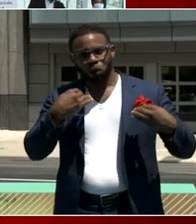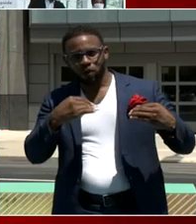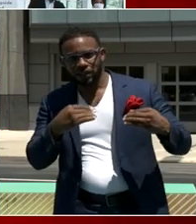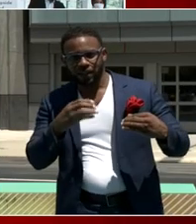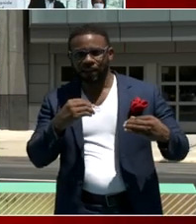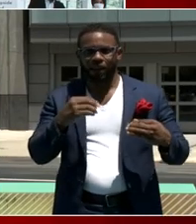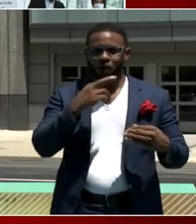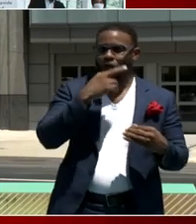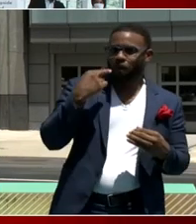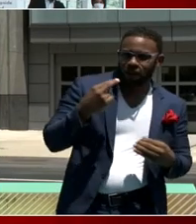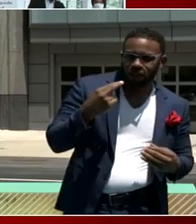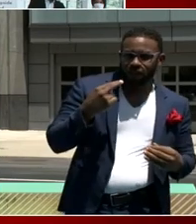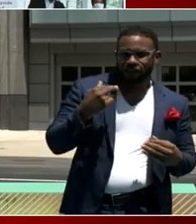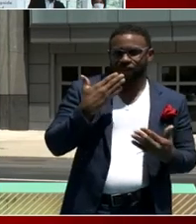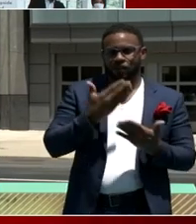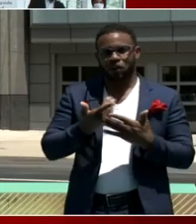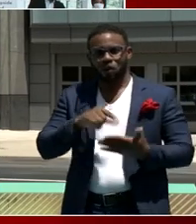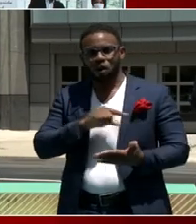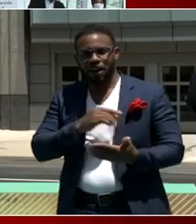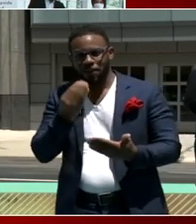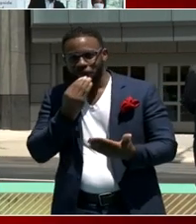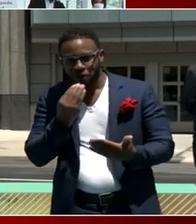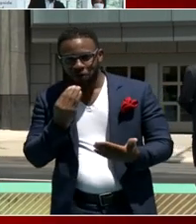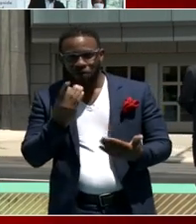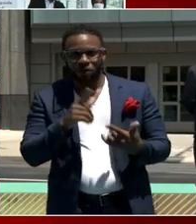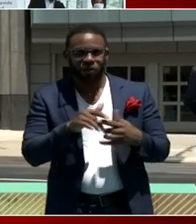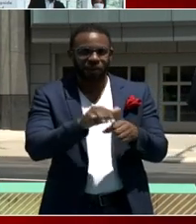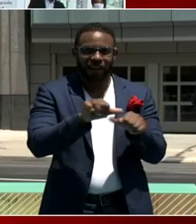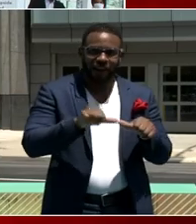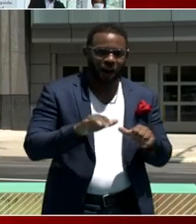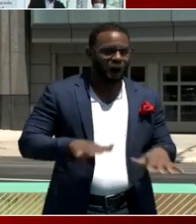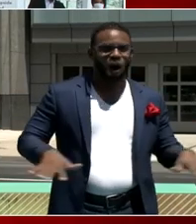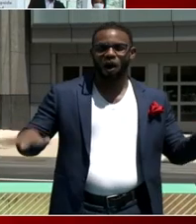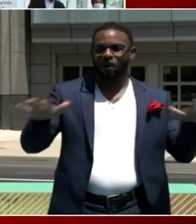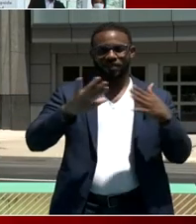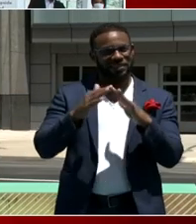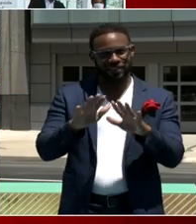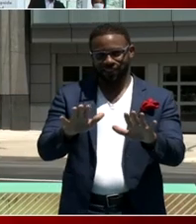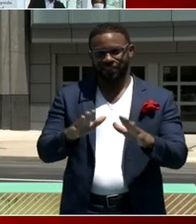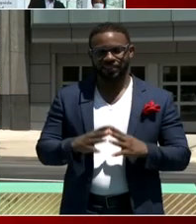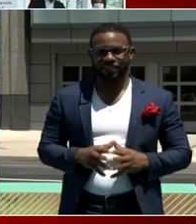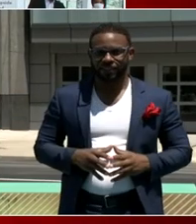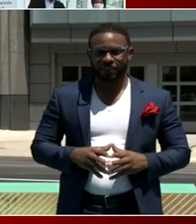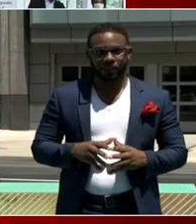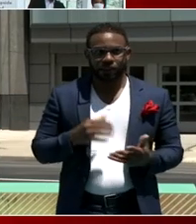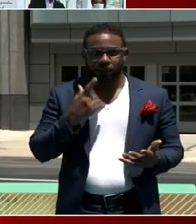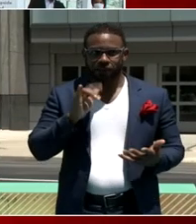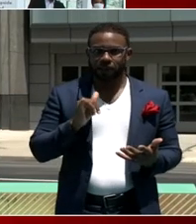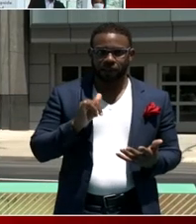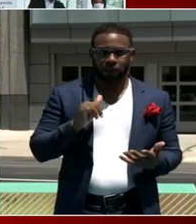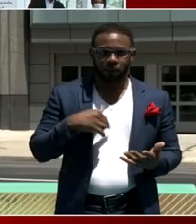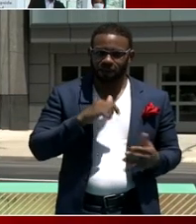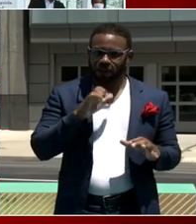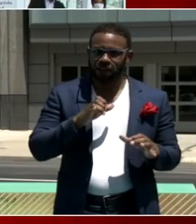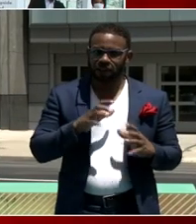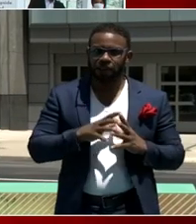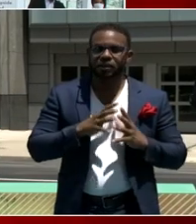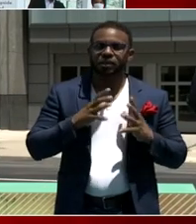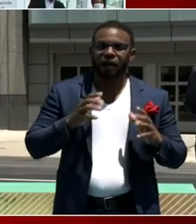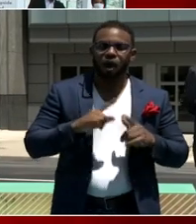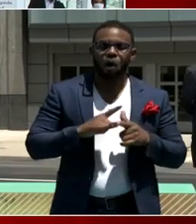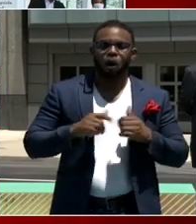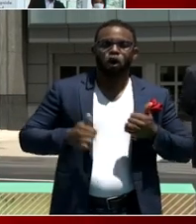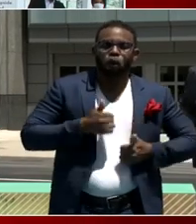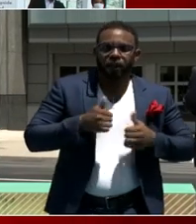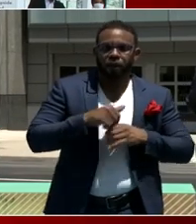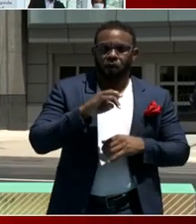retail and restaurants and good quality food to areas all over the city. It's just that we haven't done it as